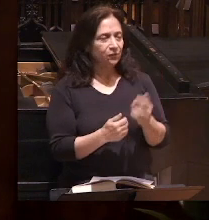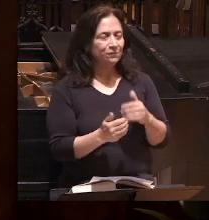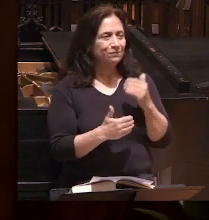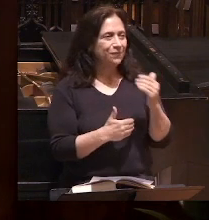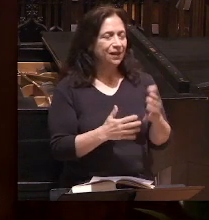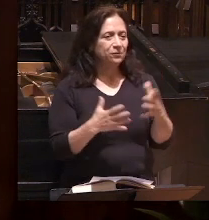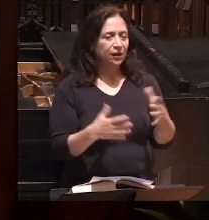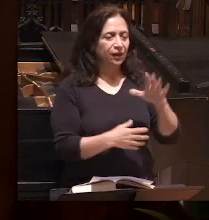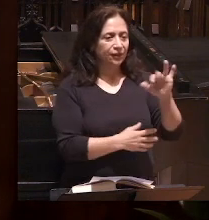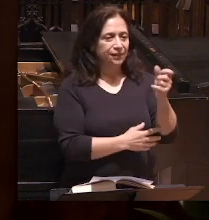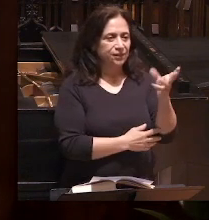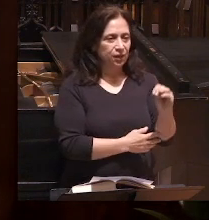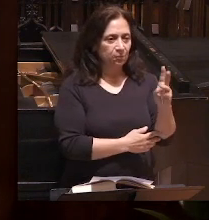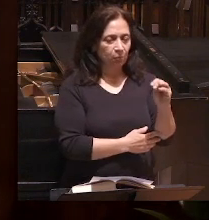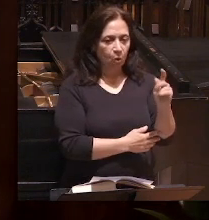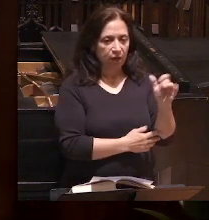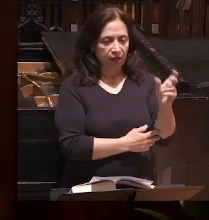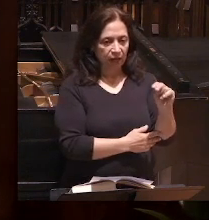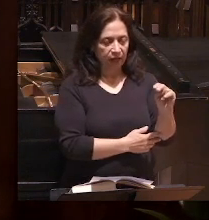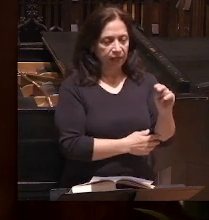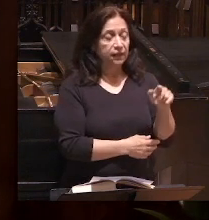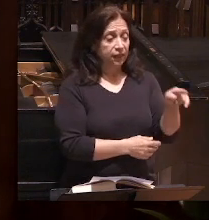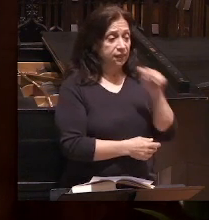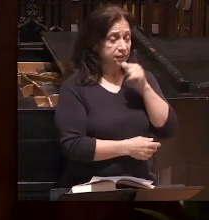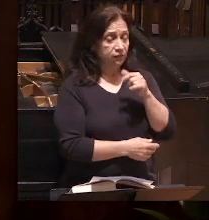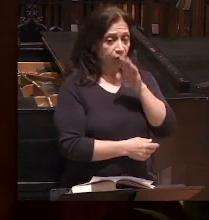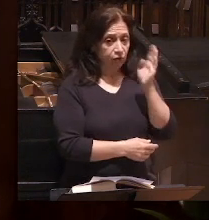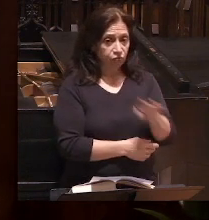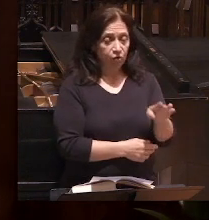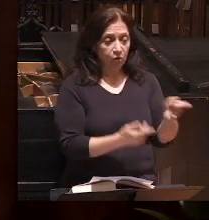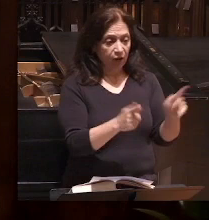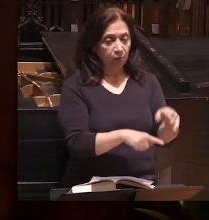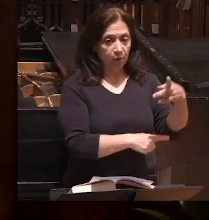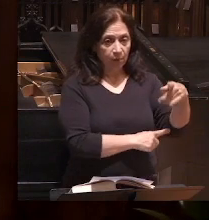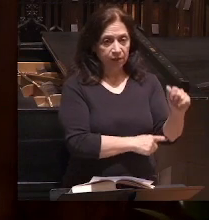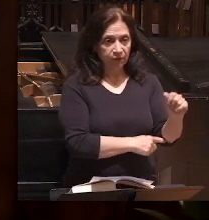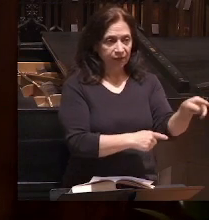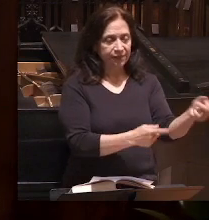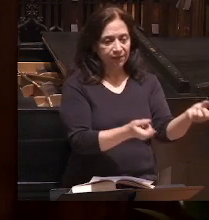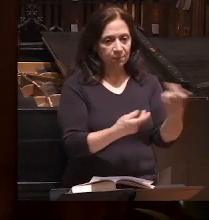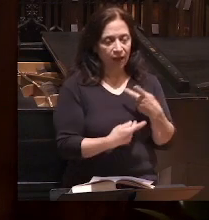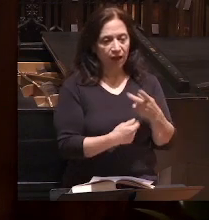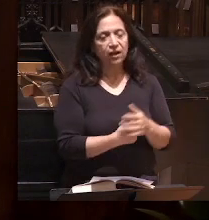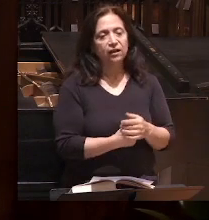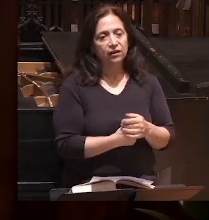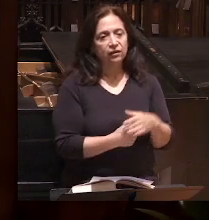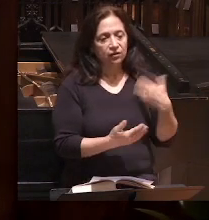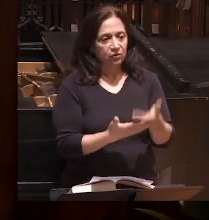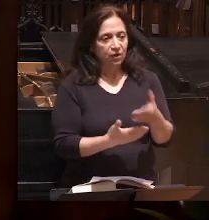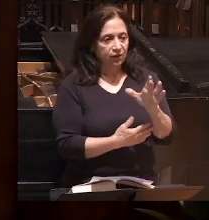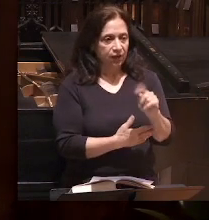that Jim Morgan, who suffered a stroke in Pennsylvania, has returned to